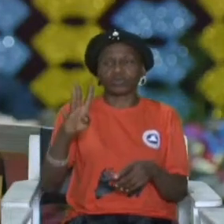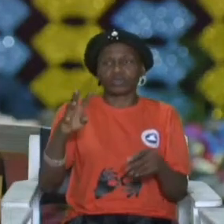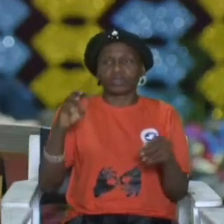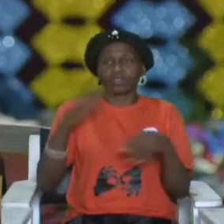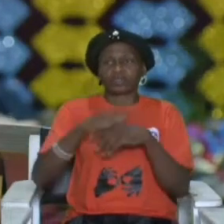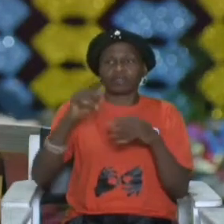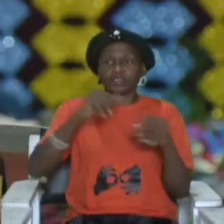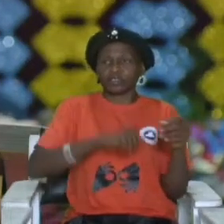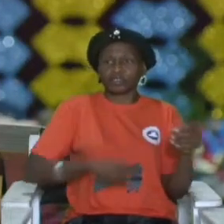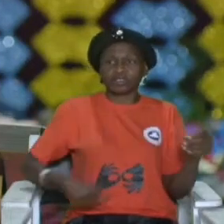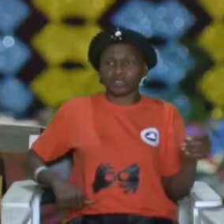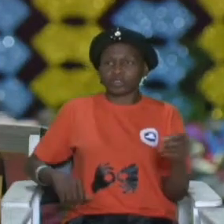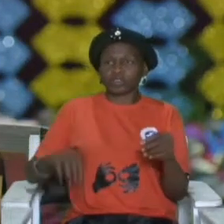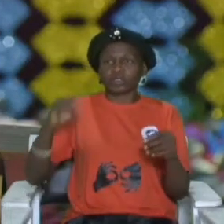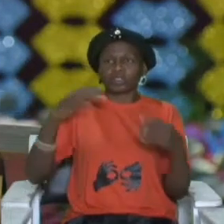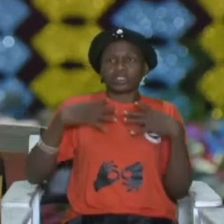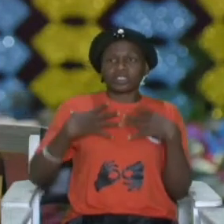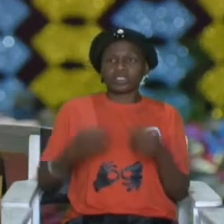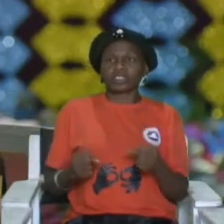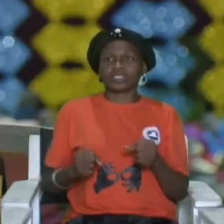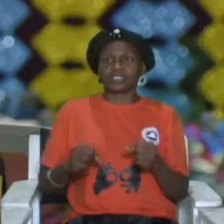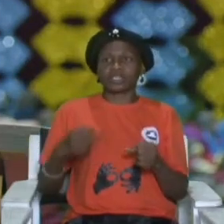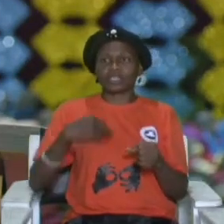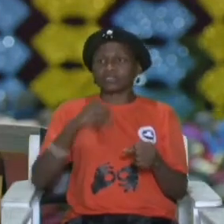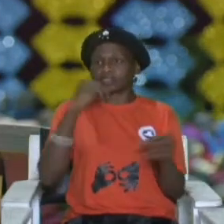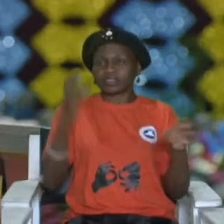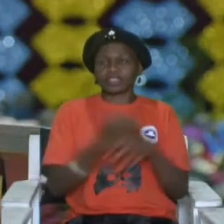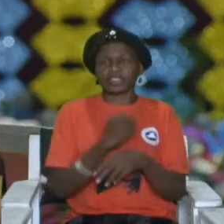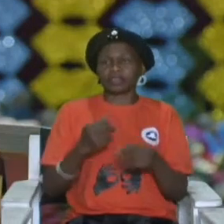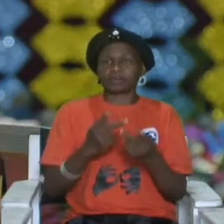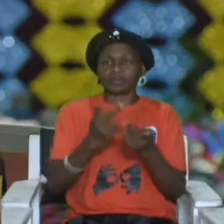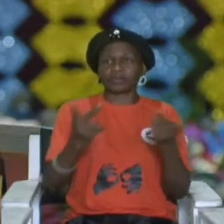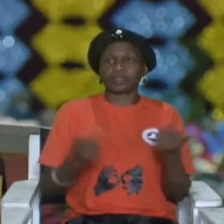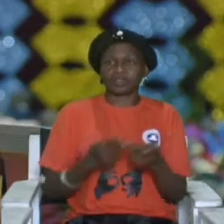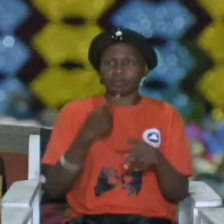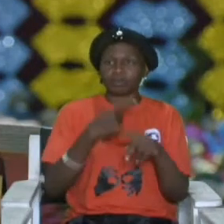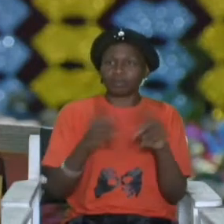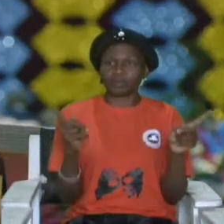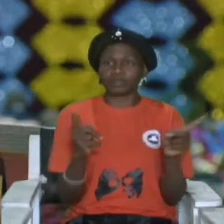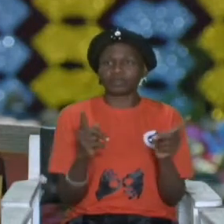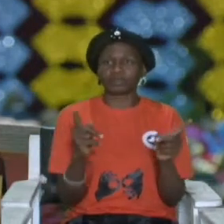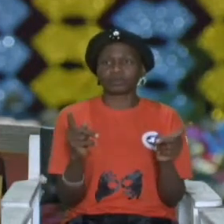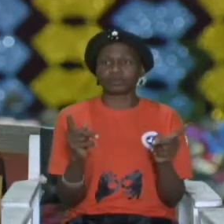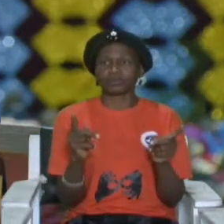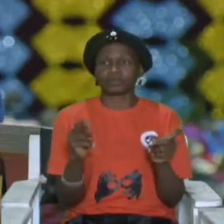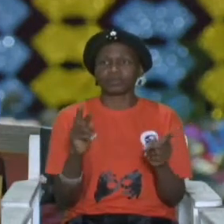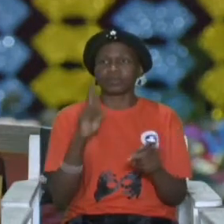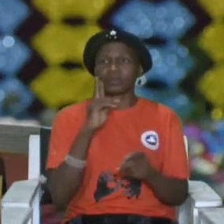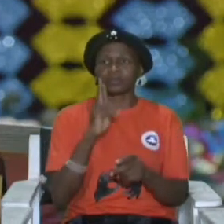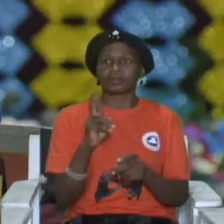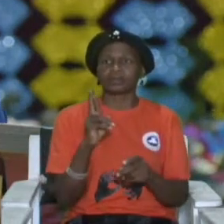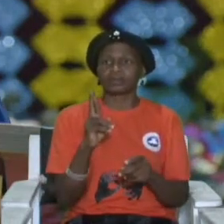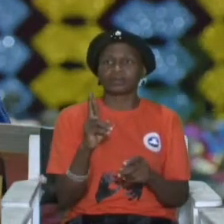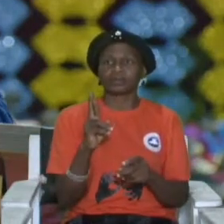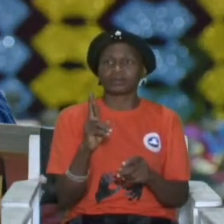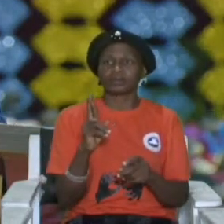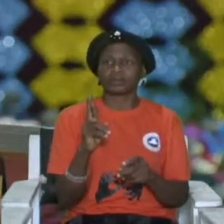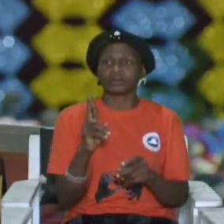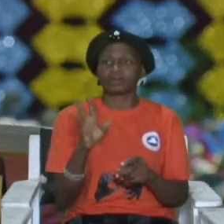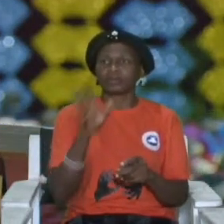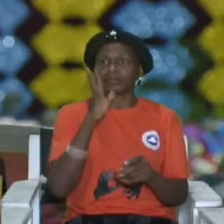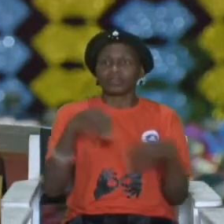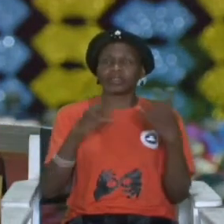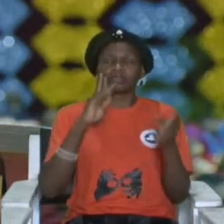the surgery, healing had not taken place. But her mother gave